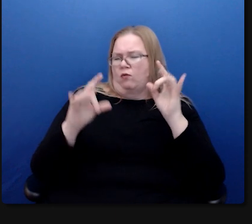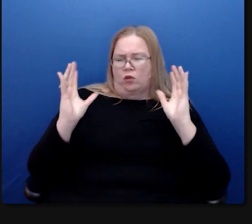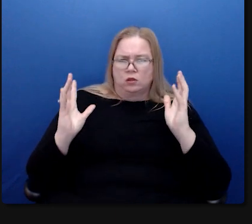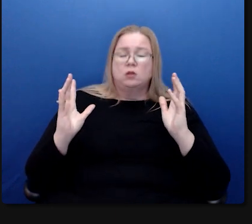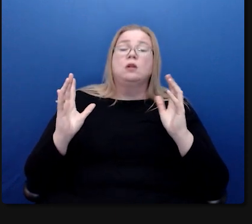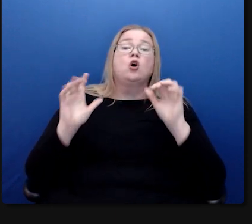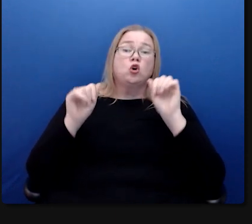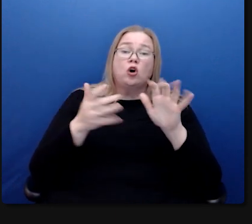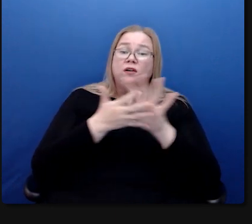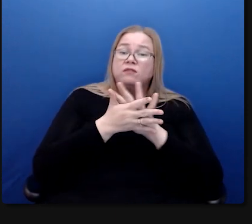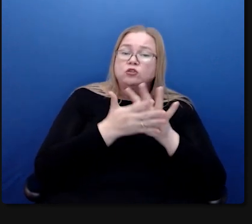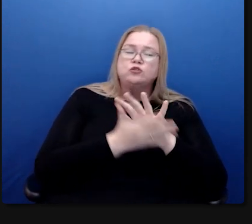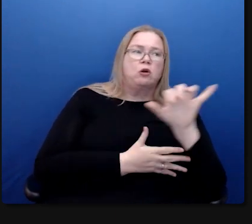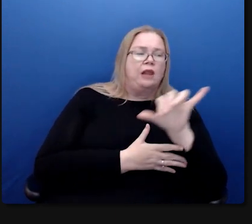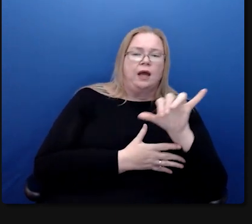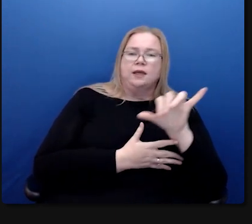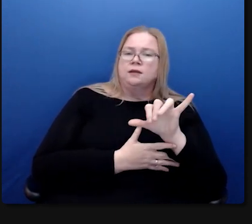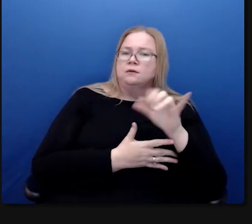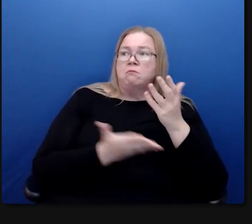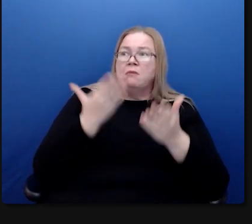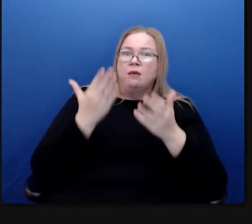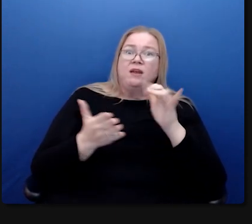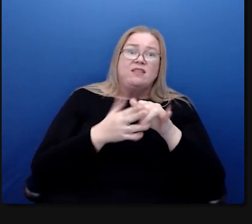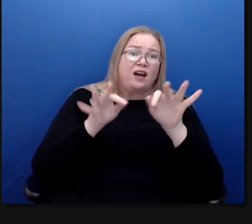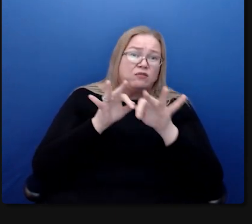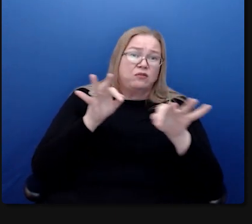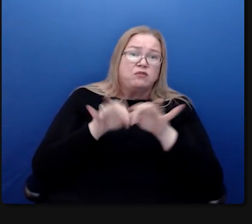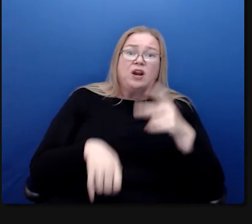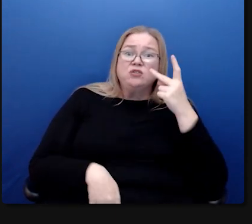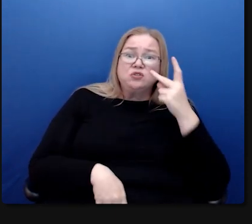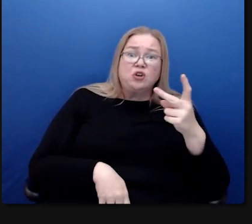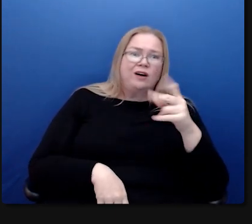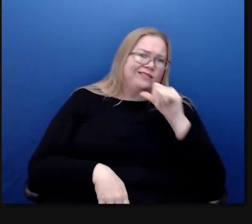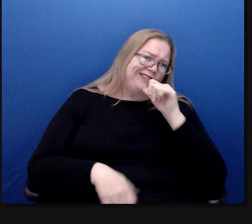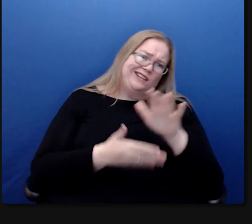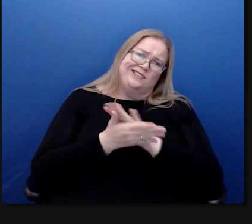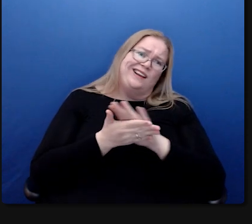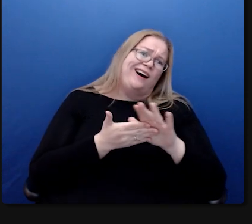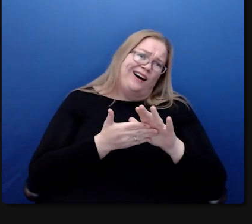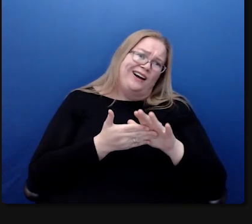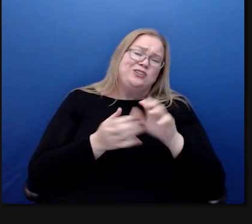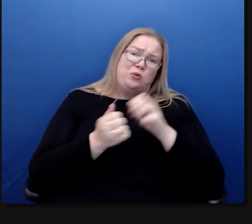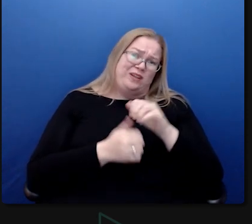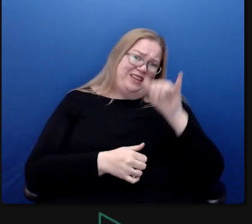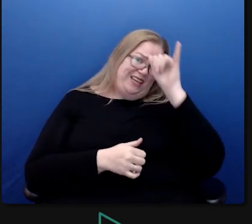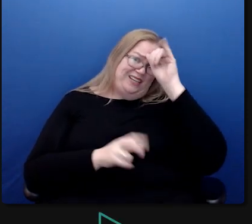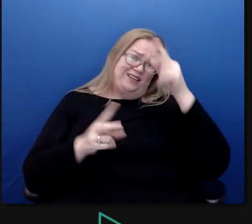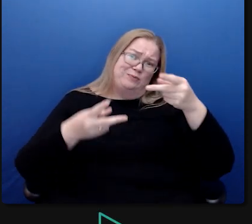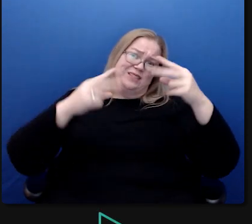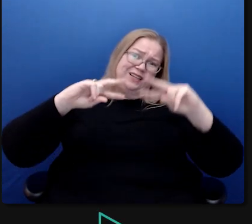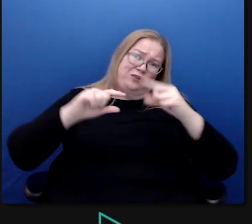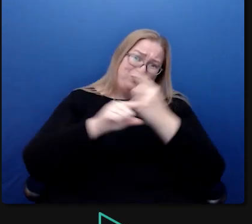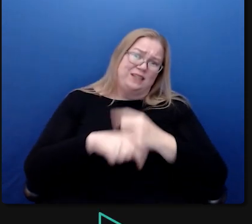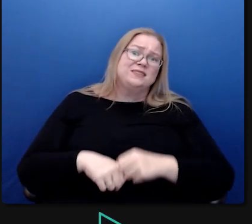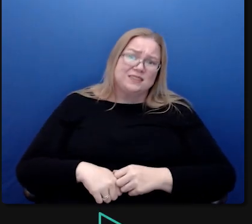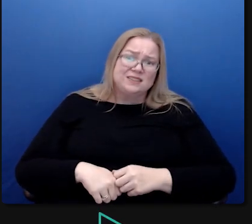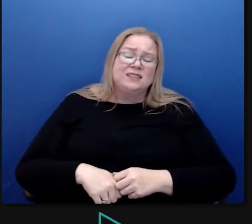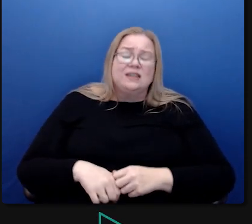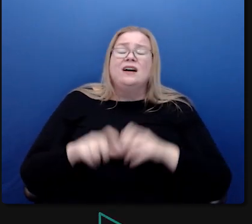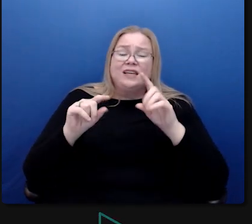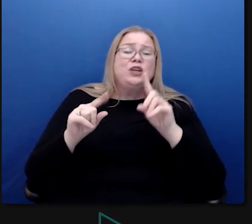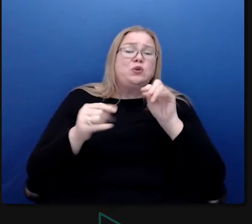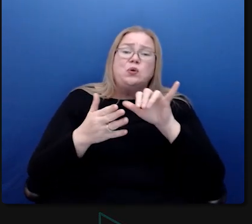an operational model to actually proactively filter and drive other outcomes in their communities. Let's look at